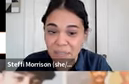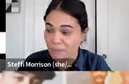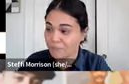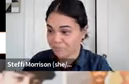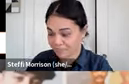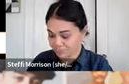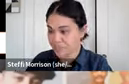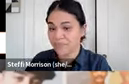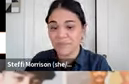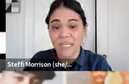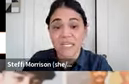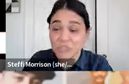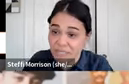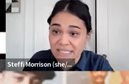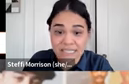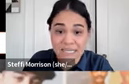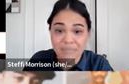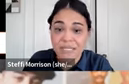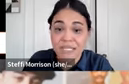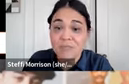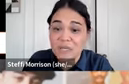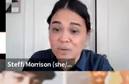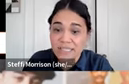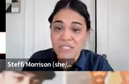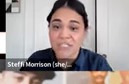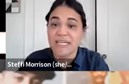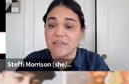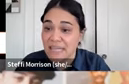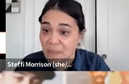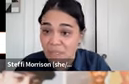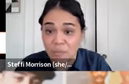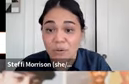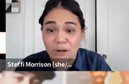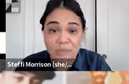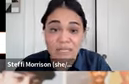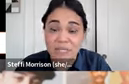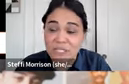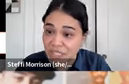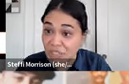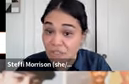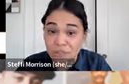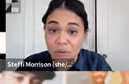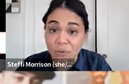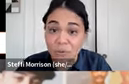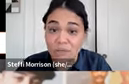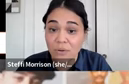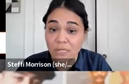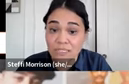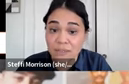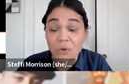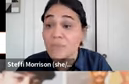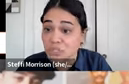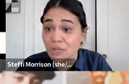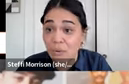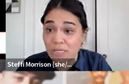in this limbo. During this time, many organizations have adapted their programming and made changes to their core and